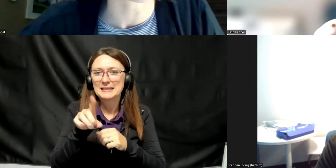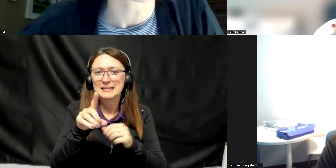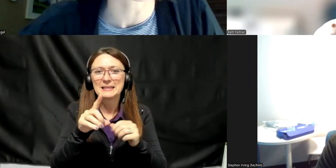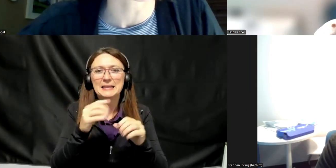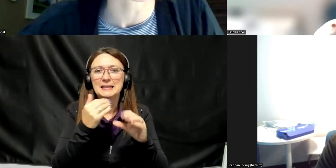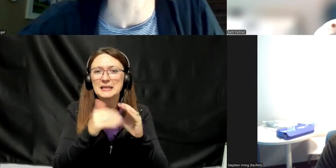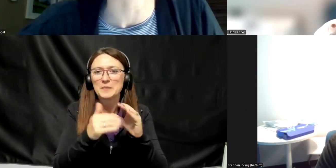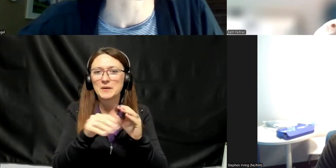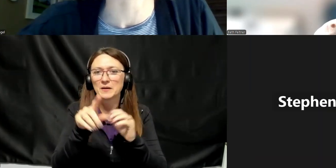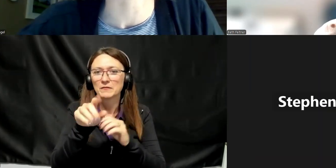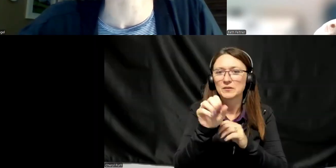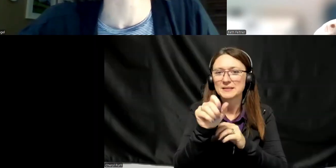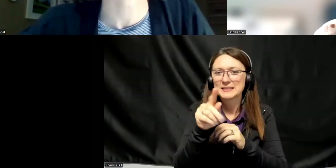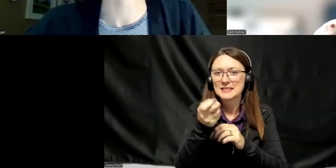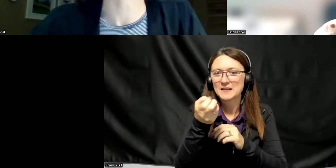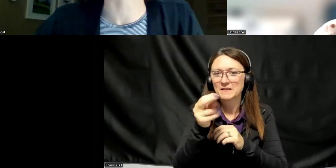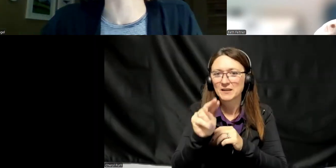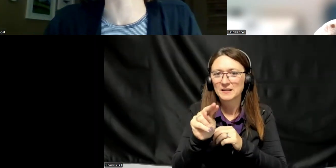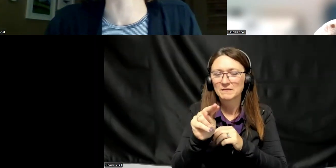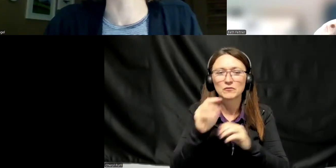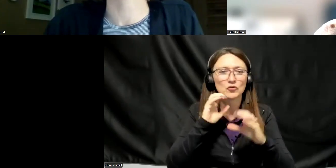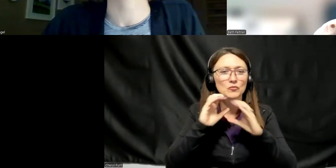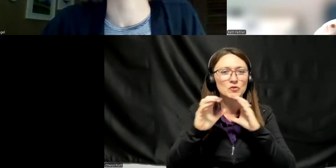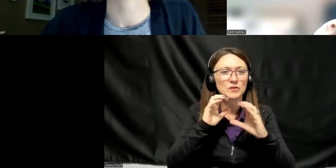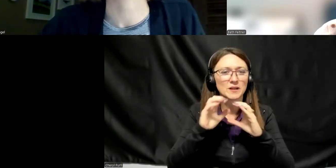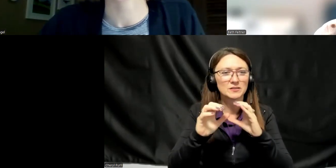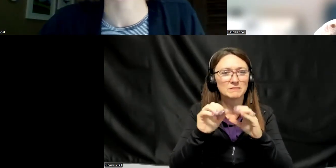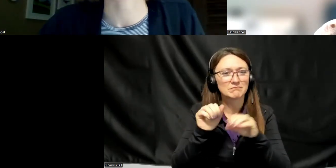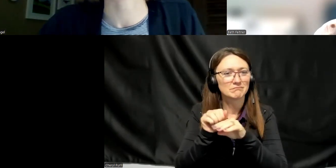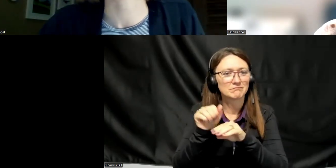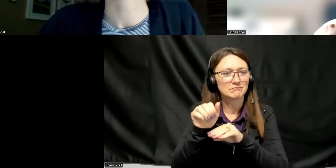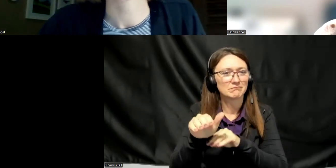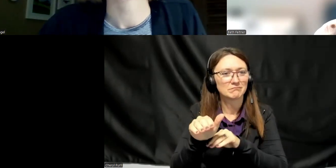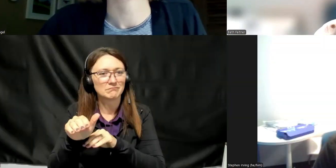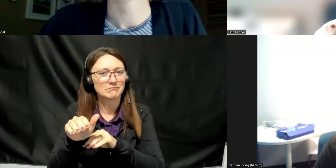you, Stephen, or for communications, so people can always send in